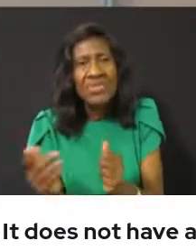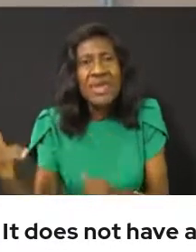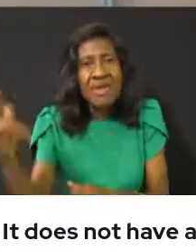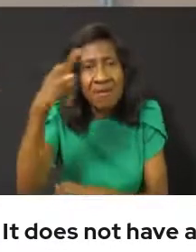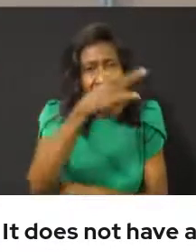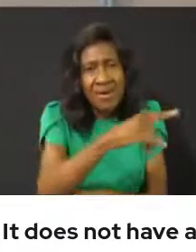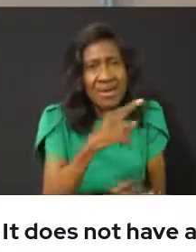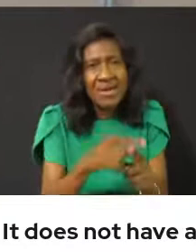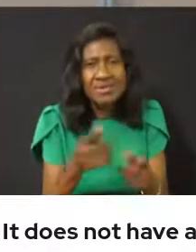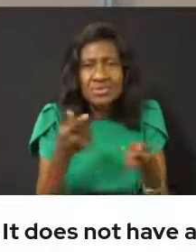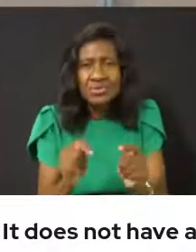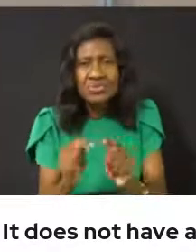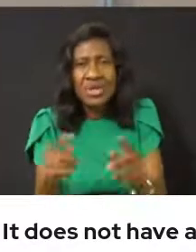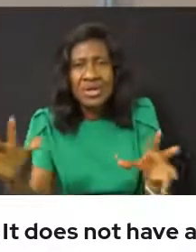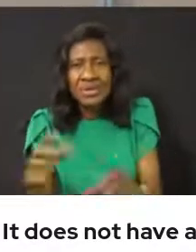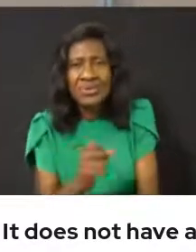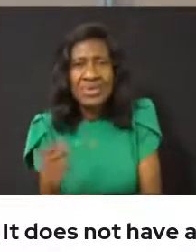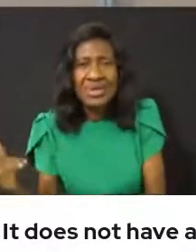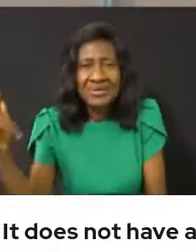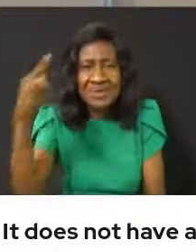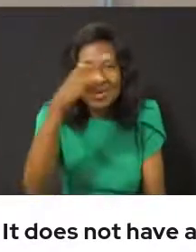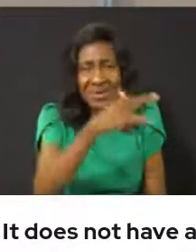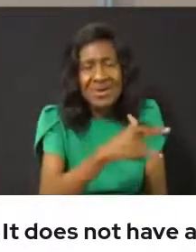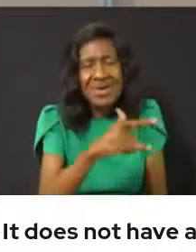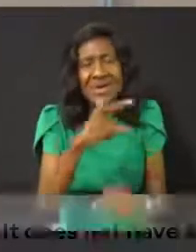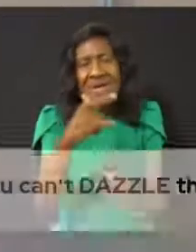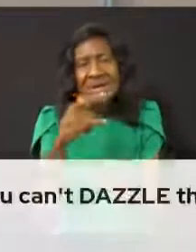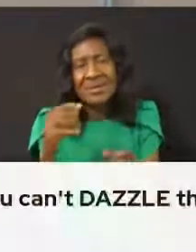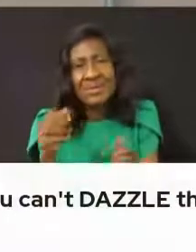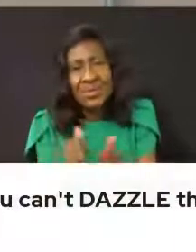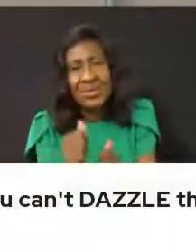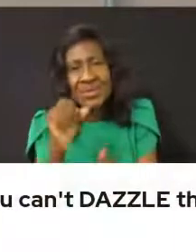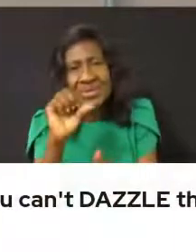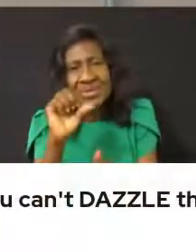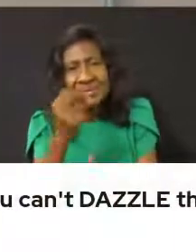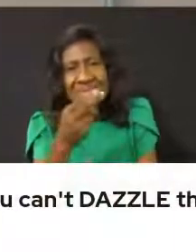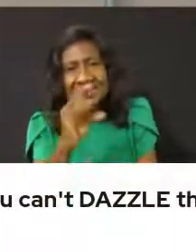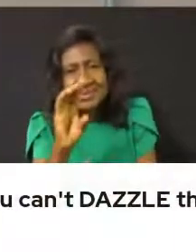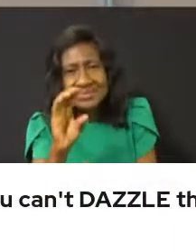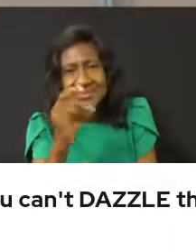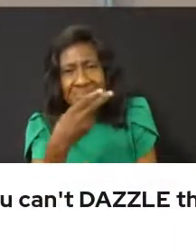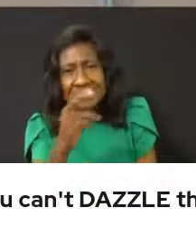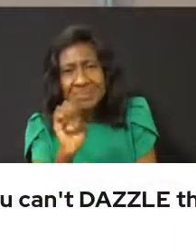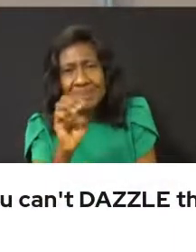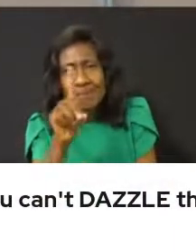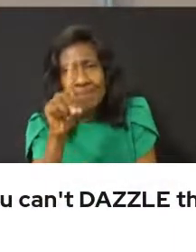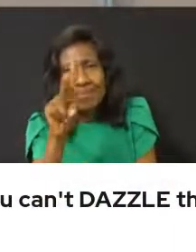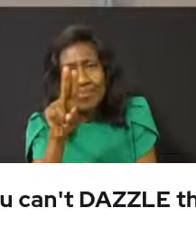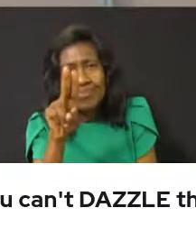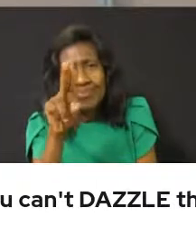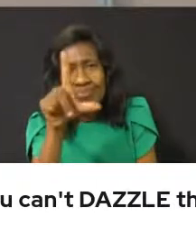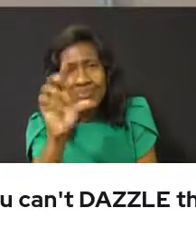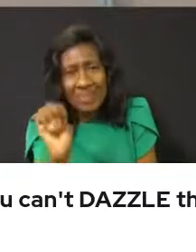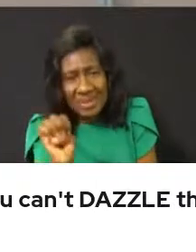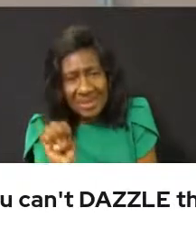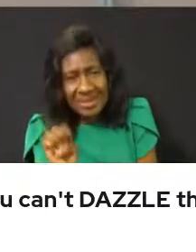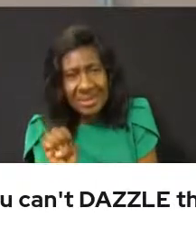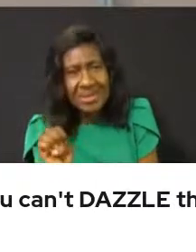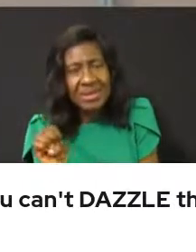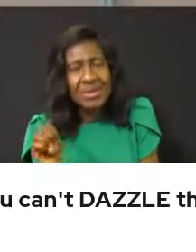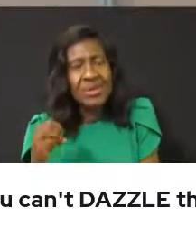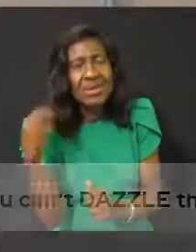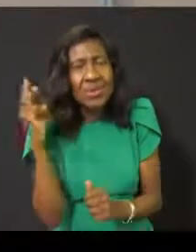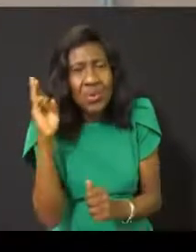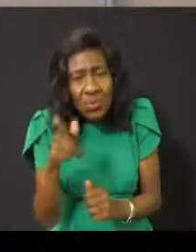those airlines up a little bit, schedules up a little bit more. So airlines, you'll be receiving some notification from